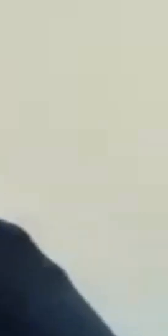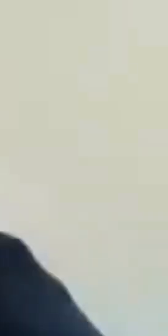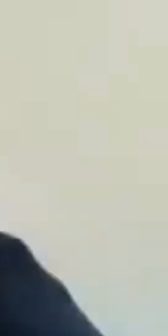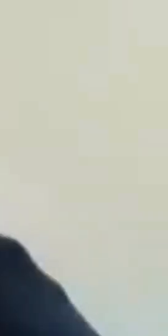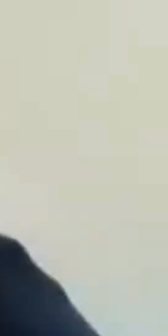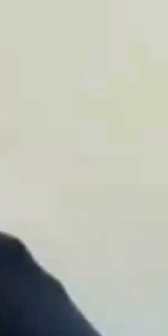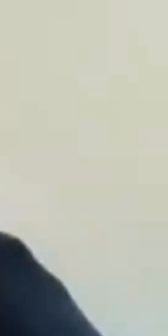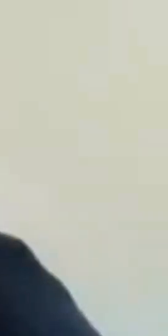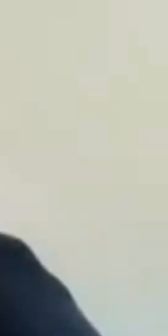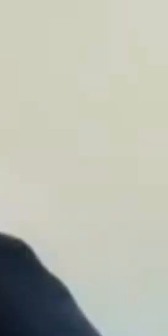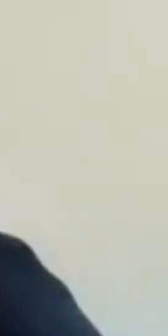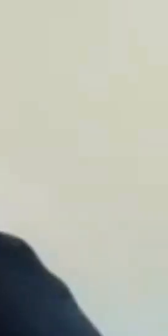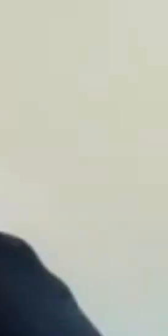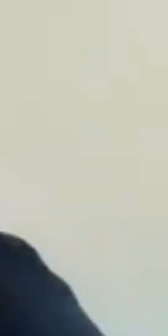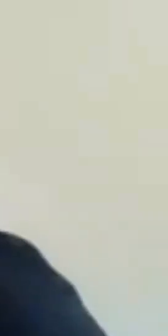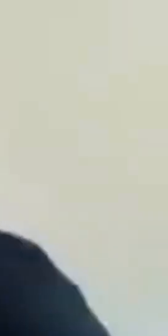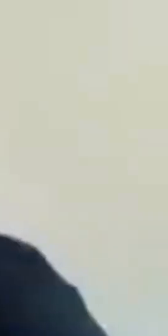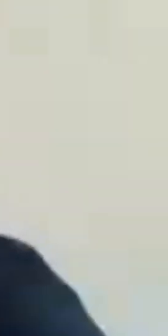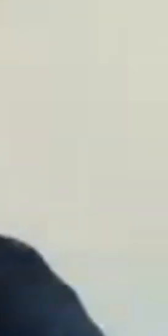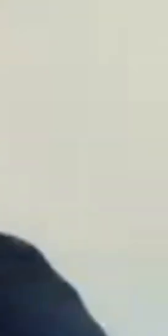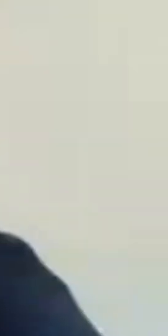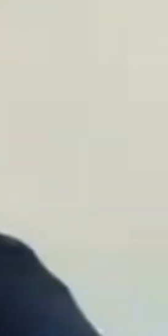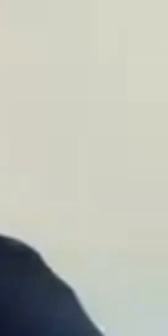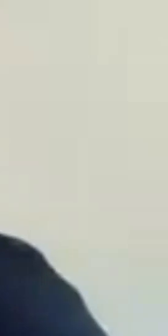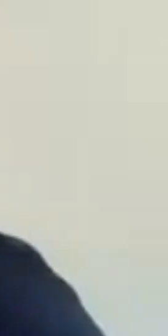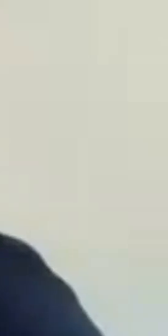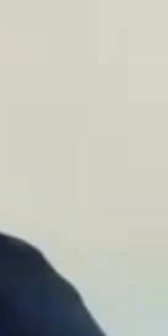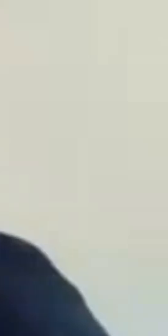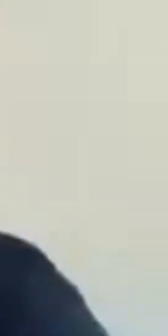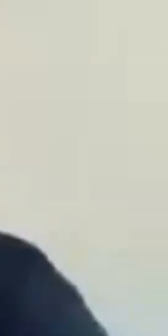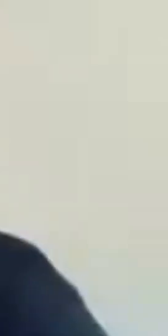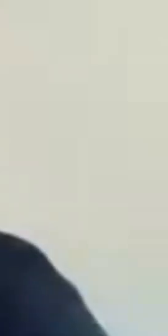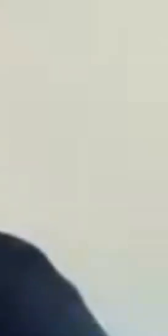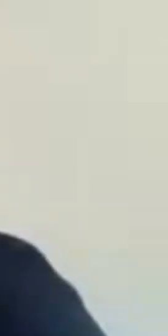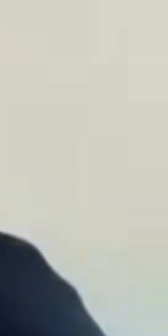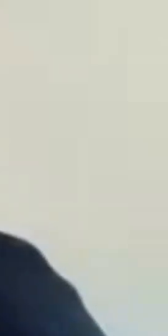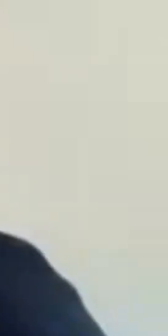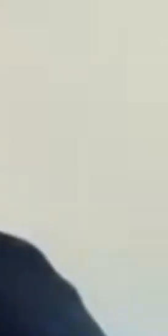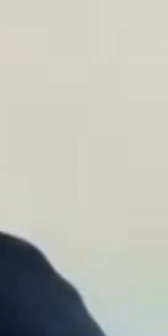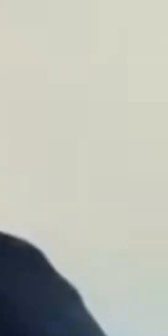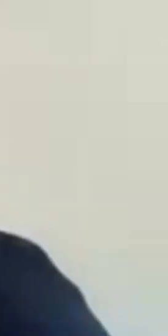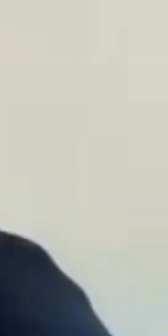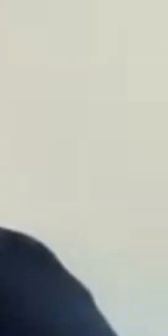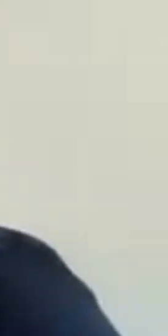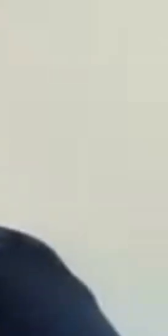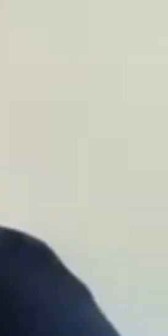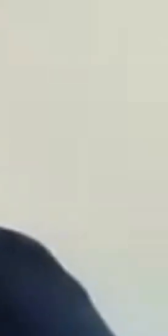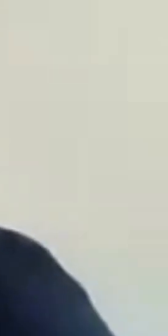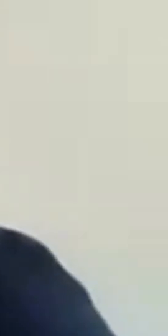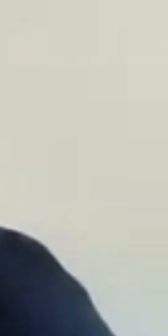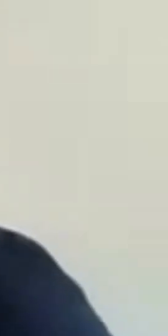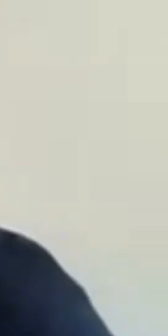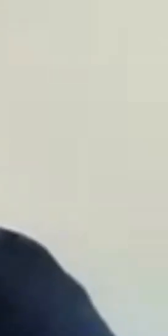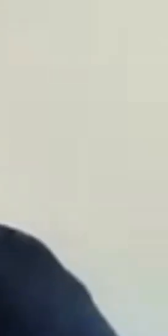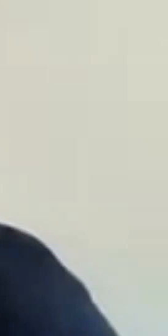love to be aware of any of those situations. And I did see a question in the chat about this being scheduled to 3 or 3:15. It was